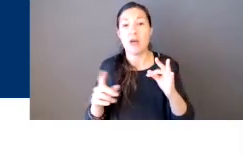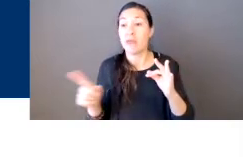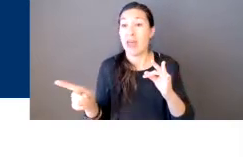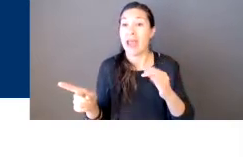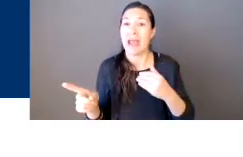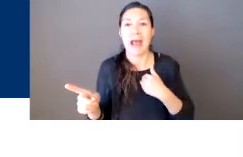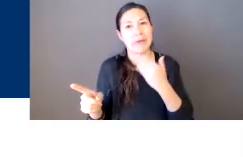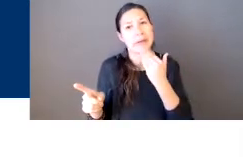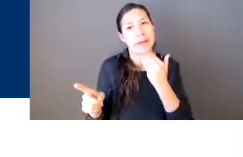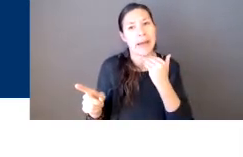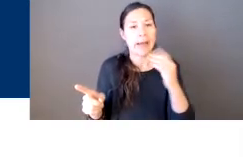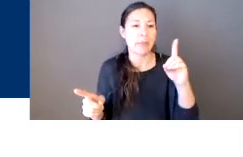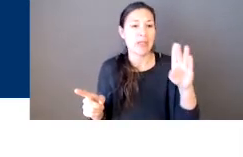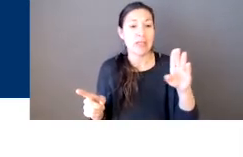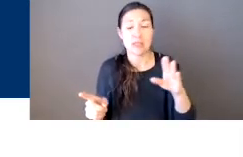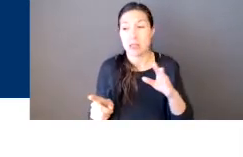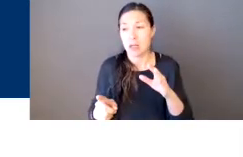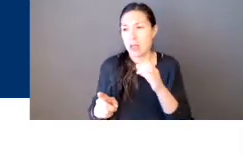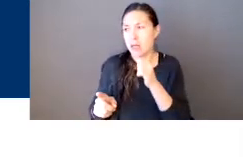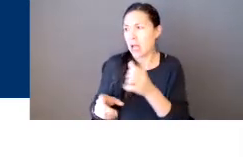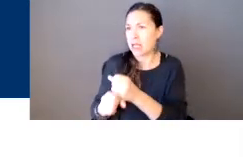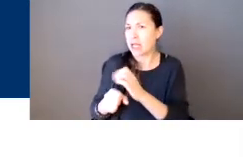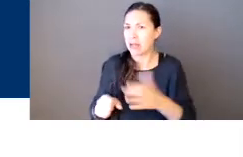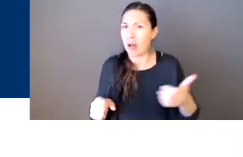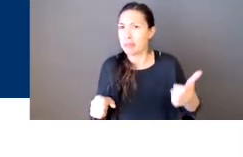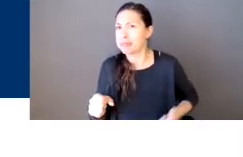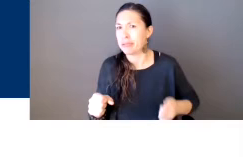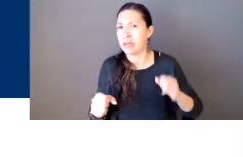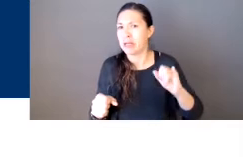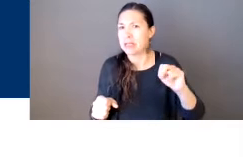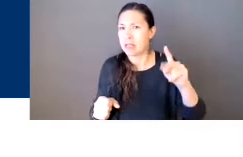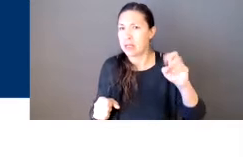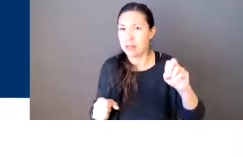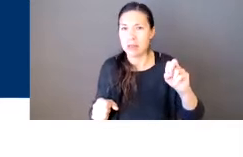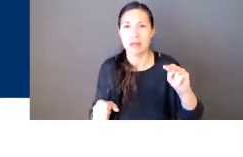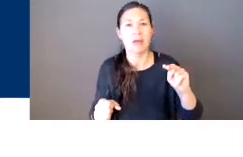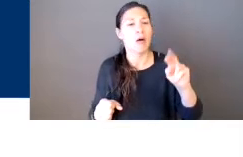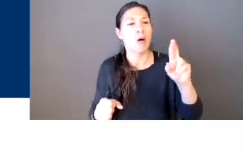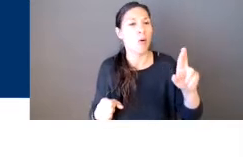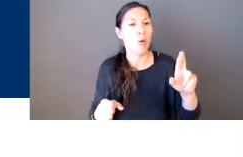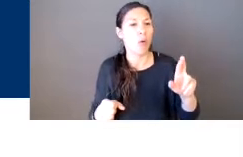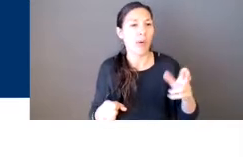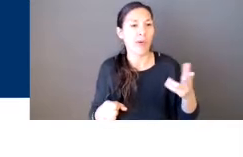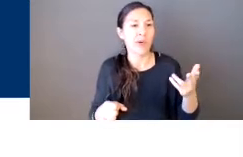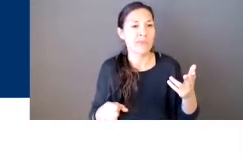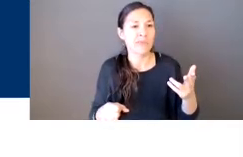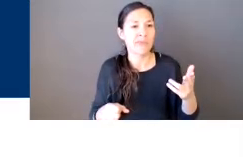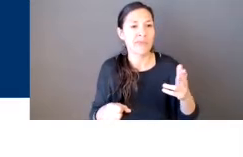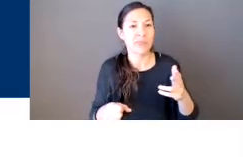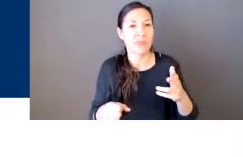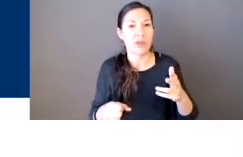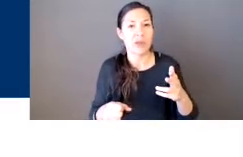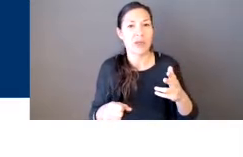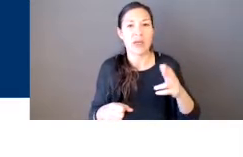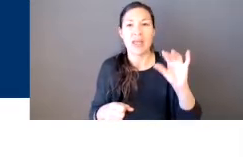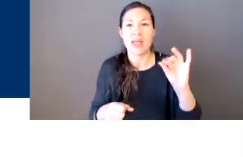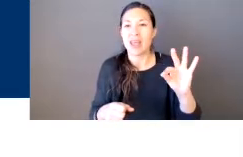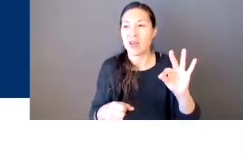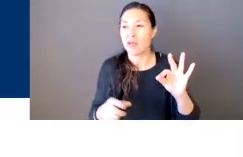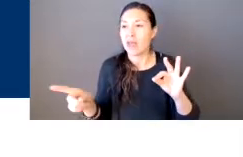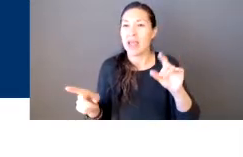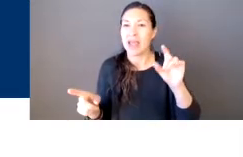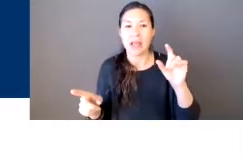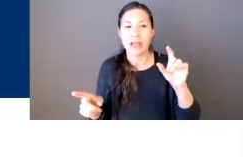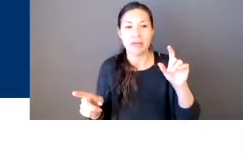or heart medication is very, very different than not taking, something to help them sleep at night. So